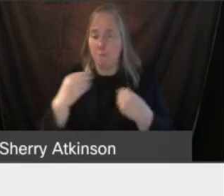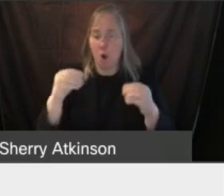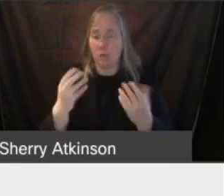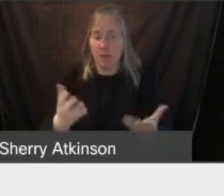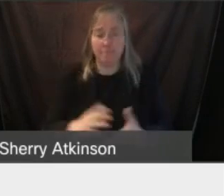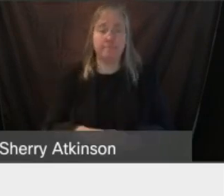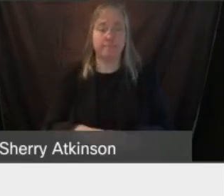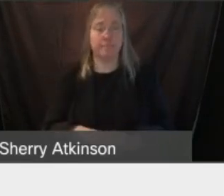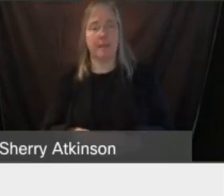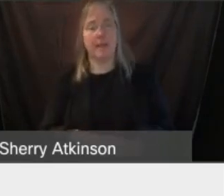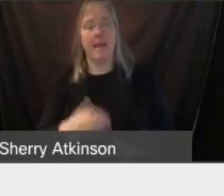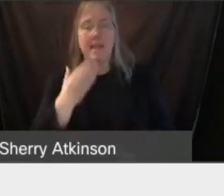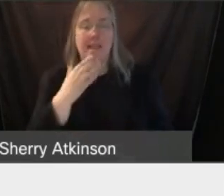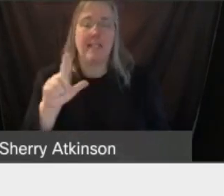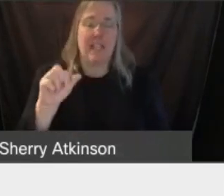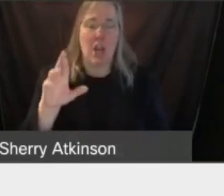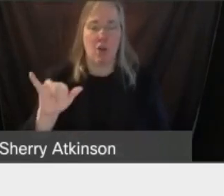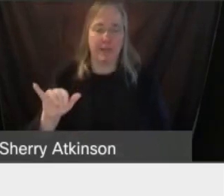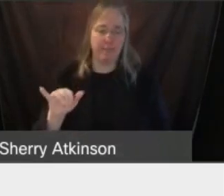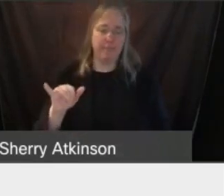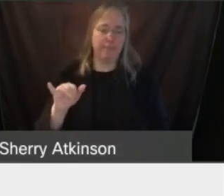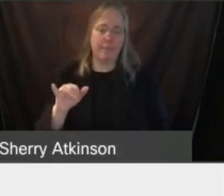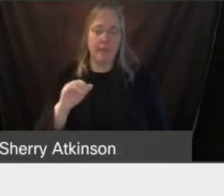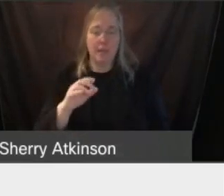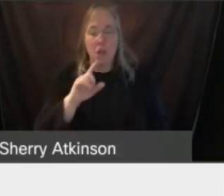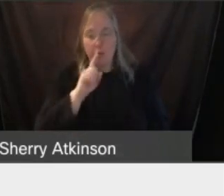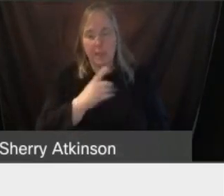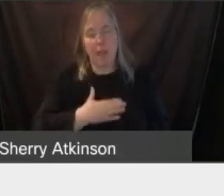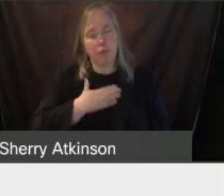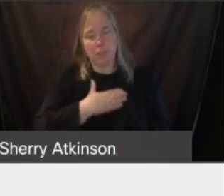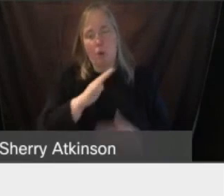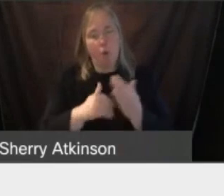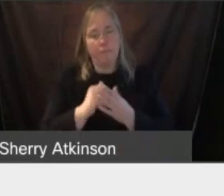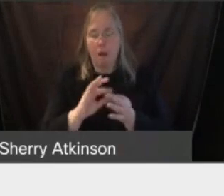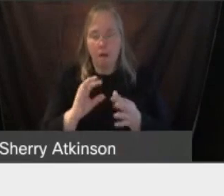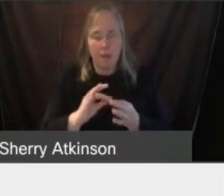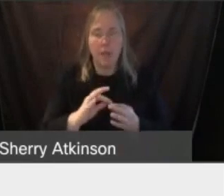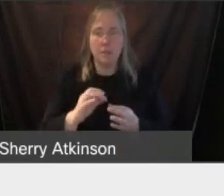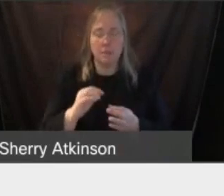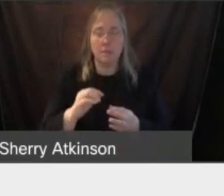me. Thanks, Larry, and really appreciate all the comments that have been shared